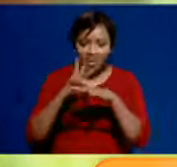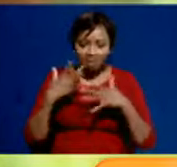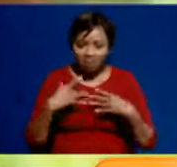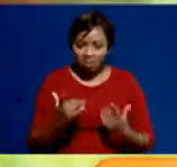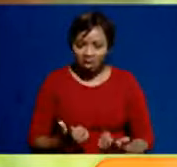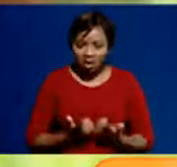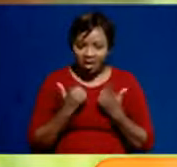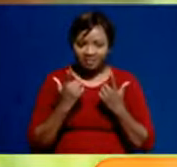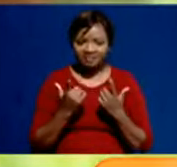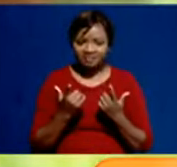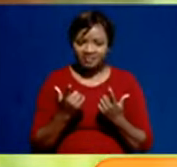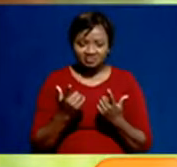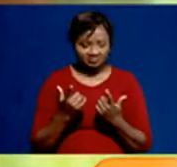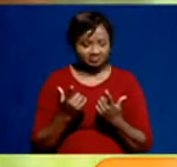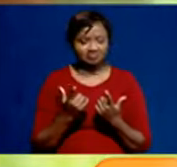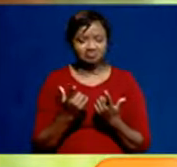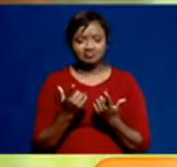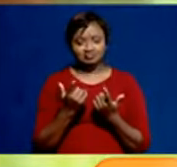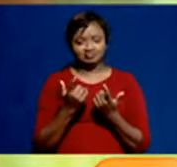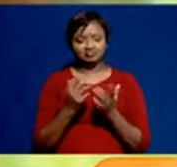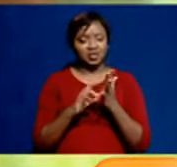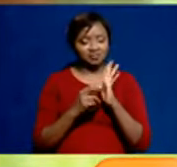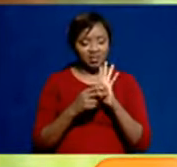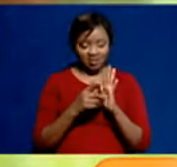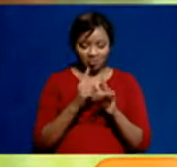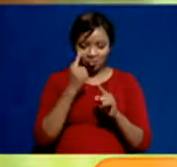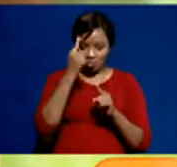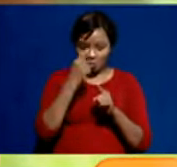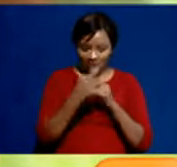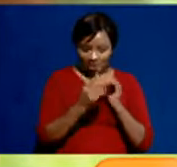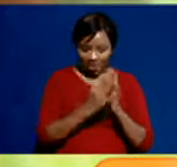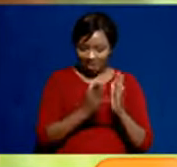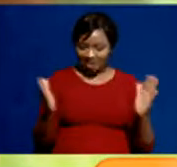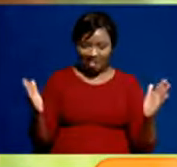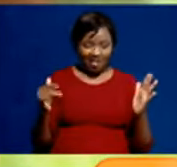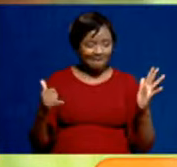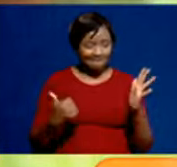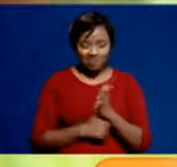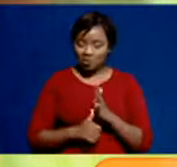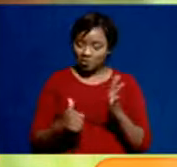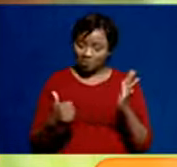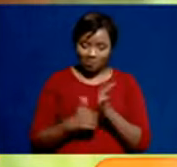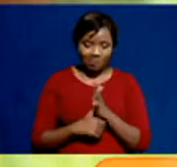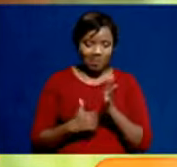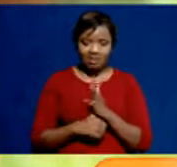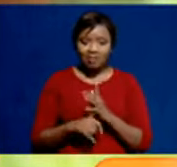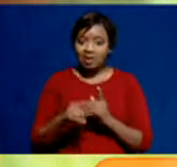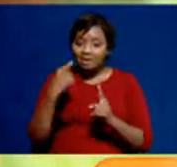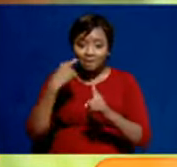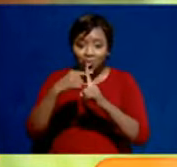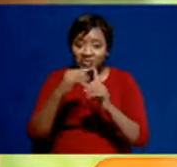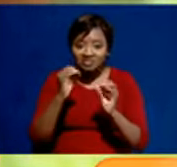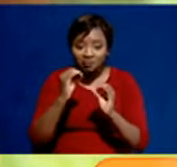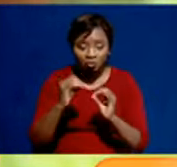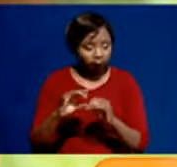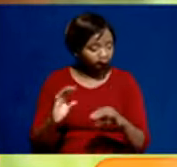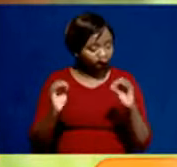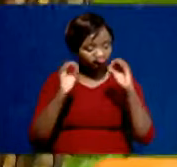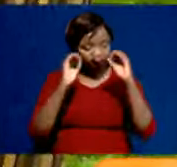is the 1 year is calamity upon Kenyans. Nothing positive, you see? I haven't seen